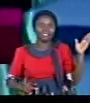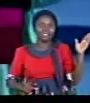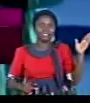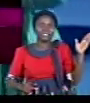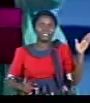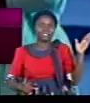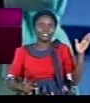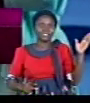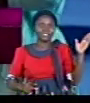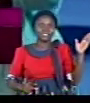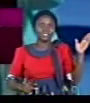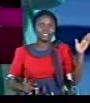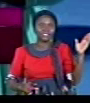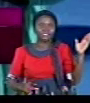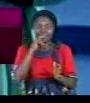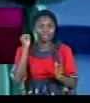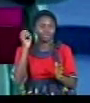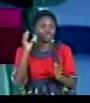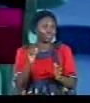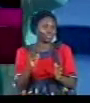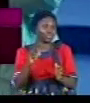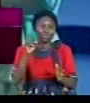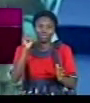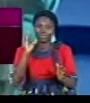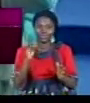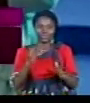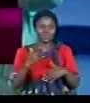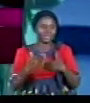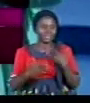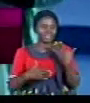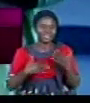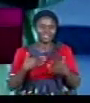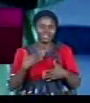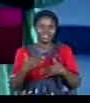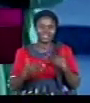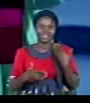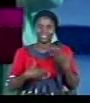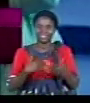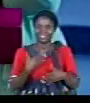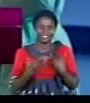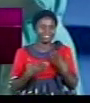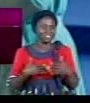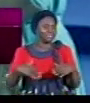I am so, so happy, over glad.